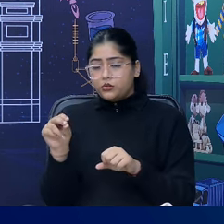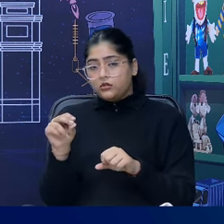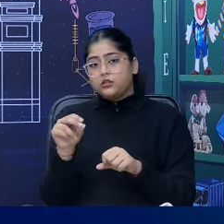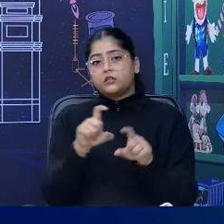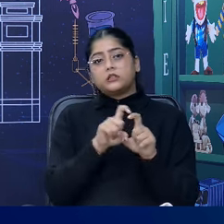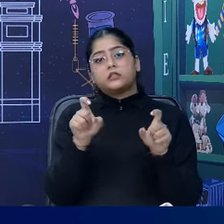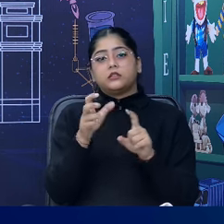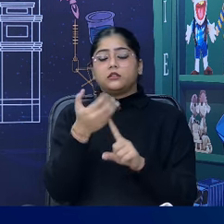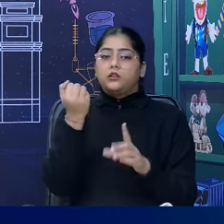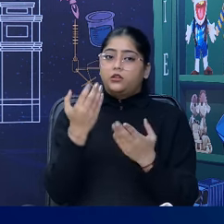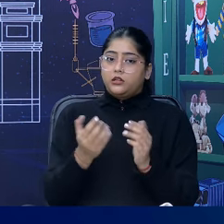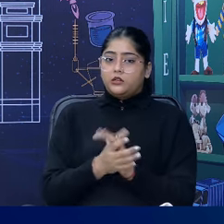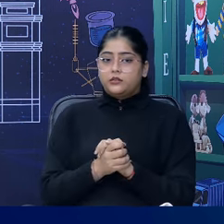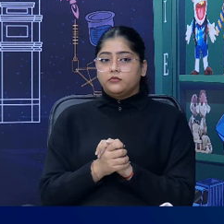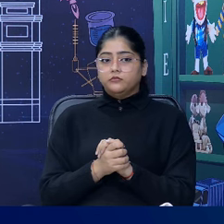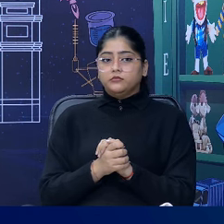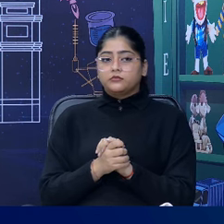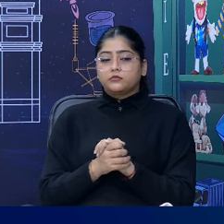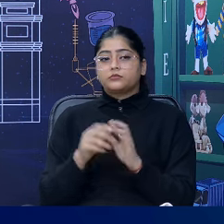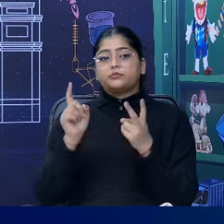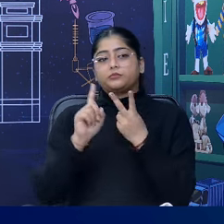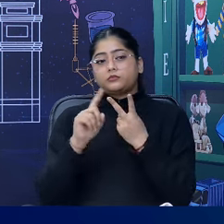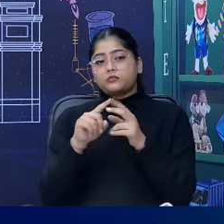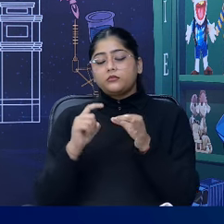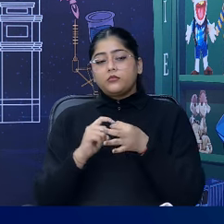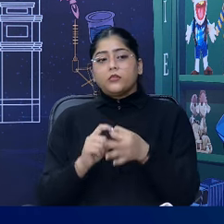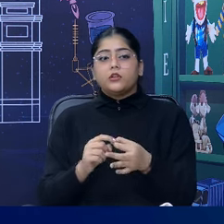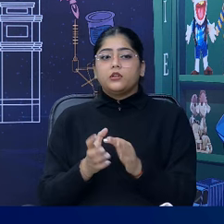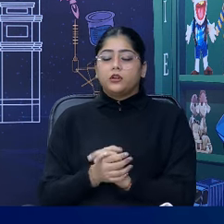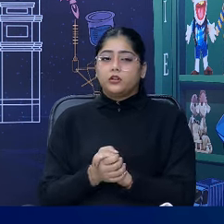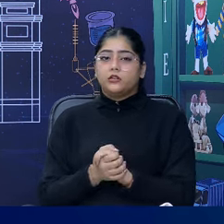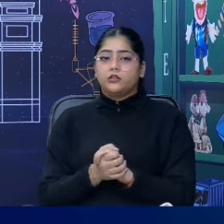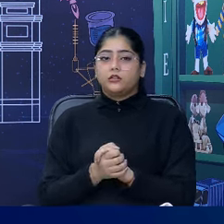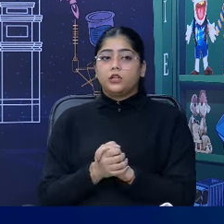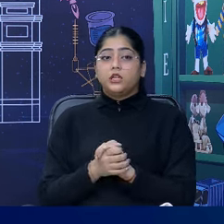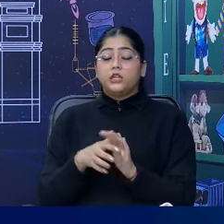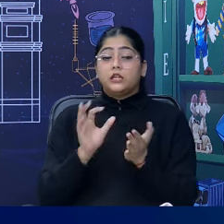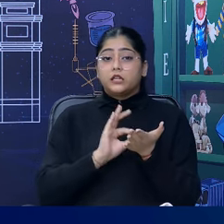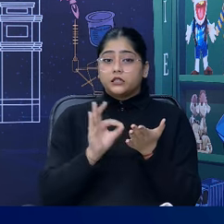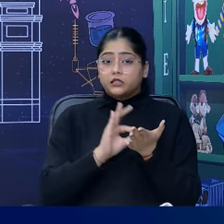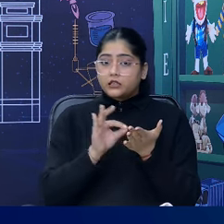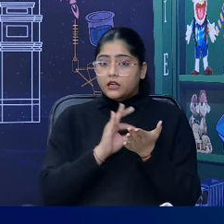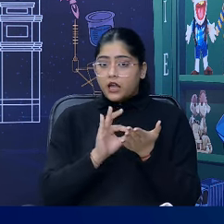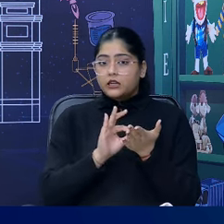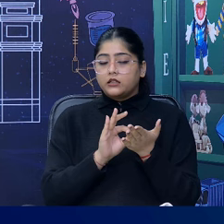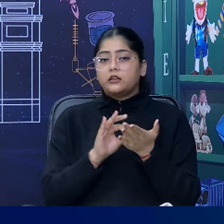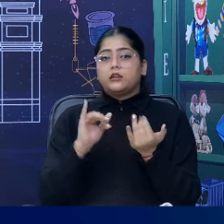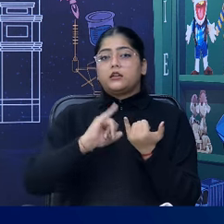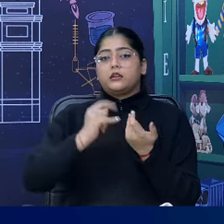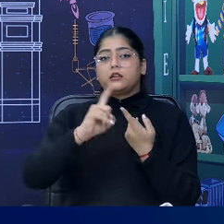about these collections. Right. Then second question, you can just see, write these sets in set builder